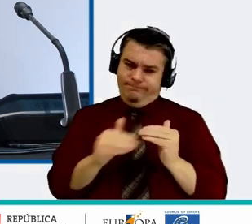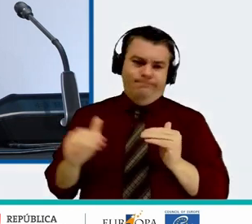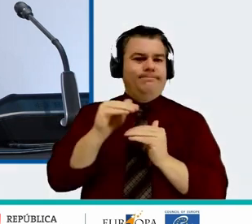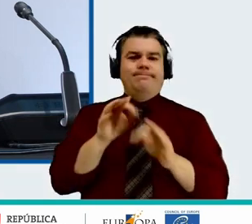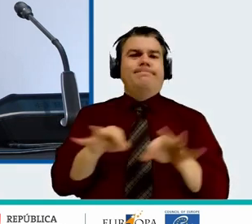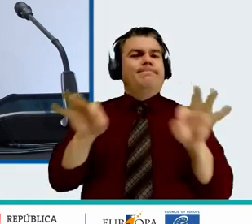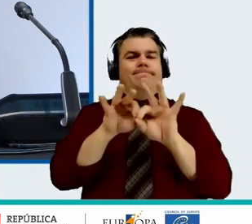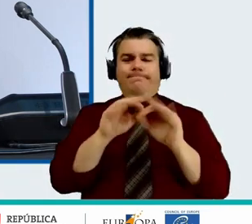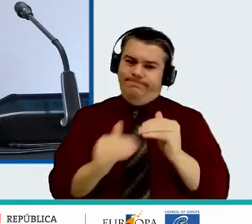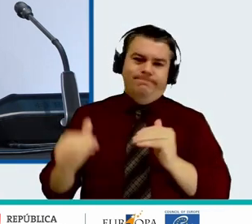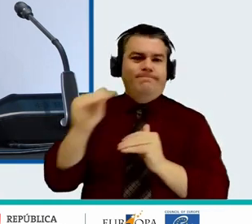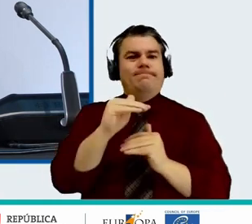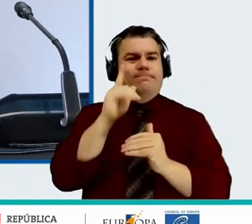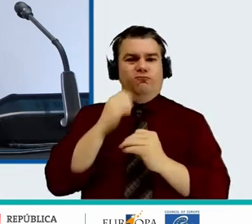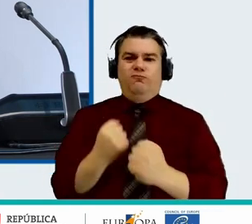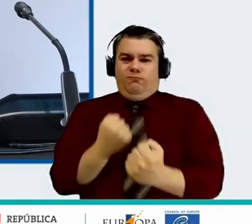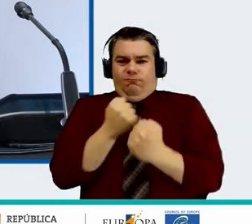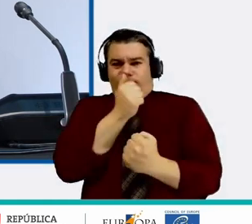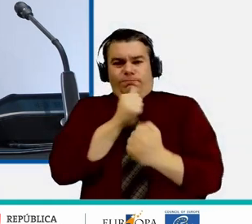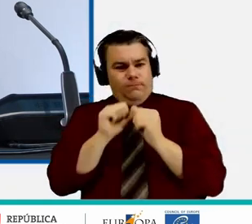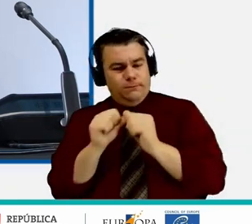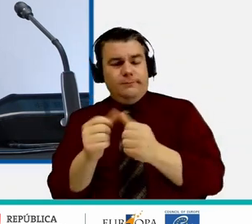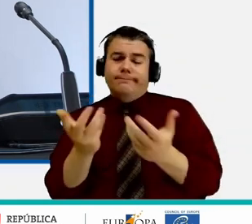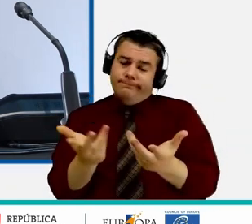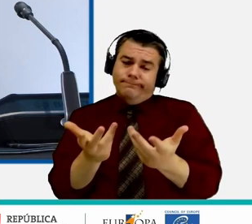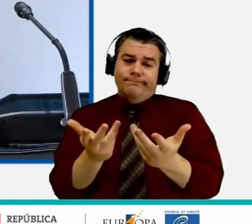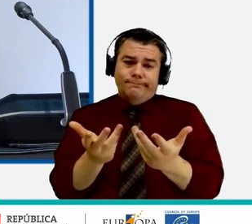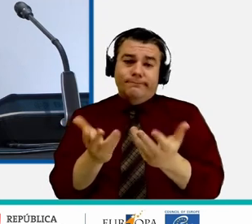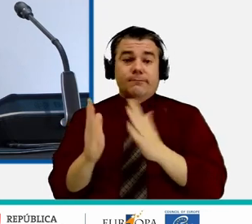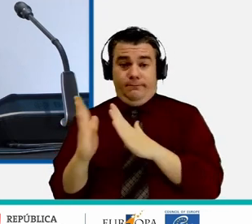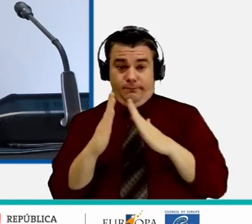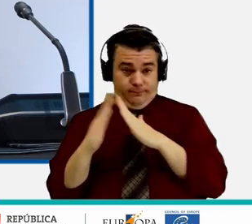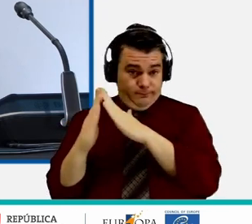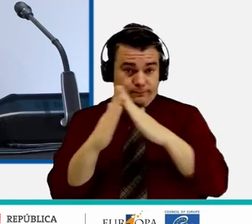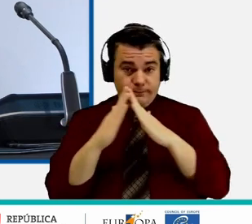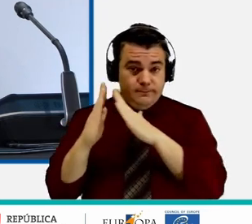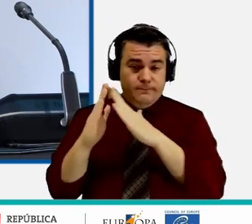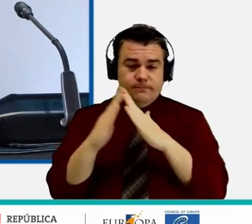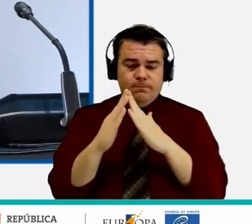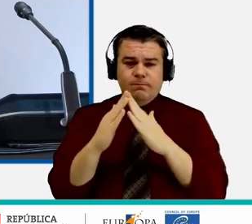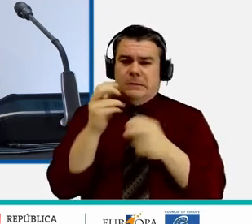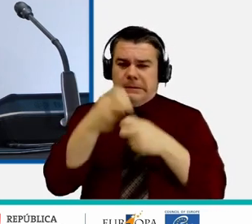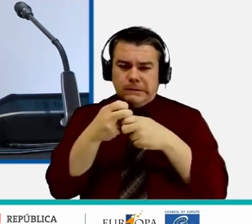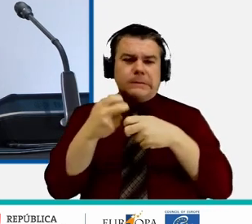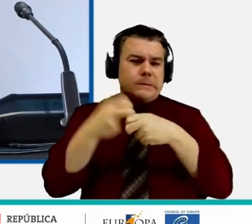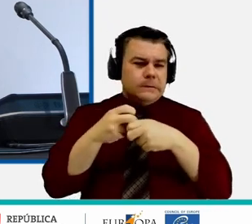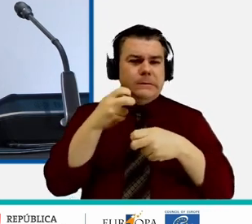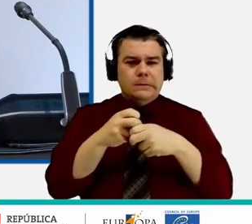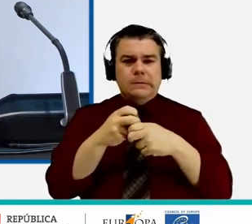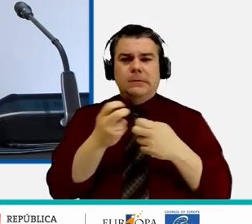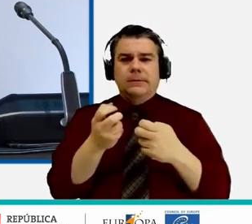communities. We know, too, that cities are facing a lot of challenge. For example, ensure better